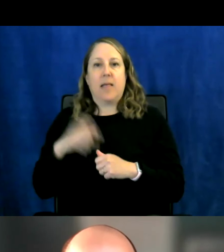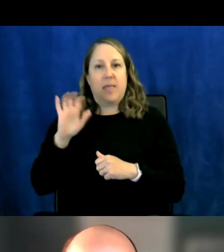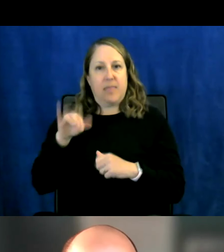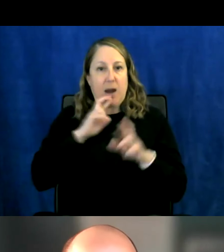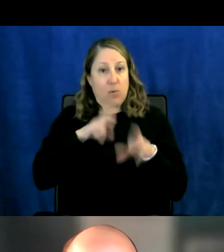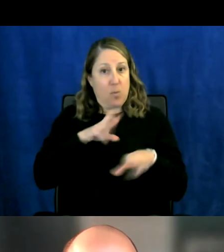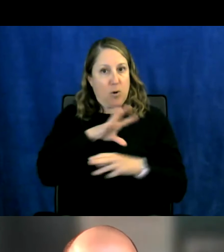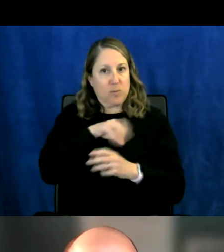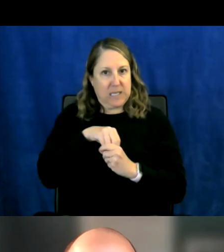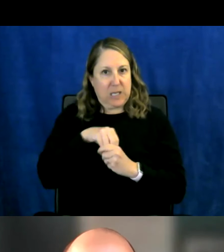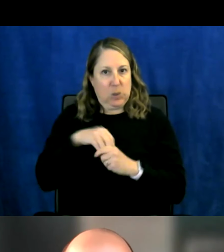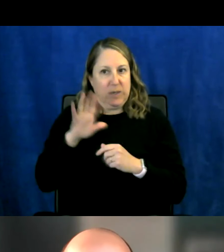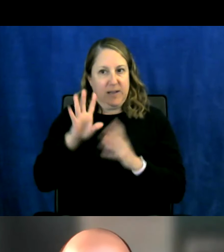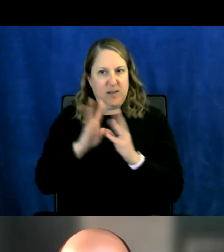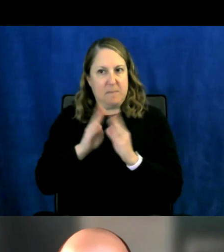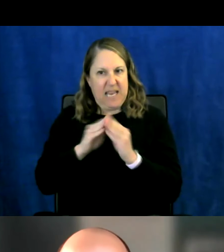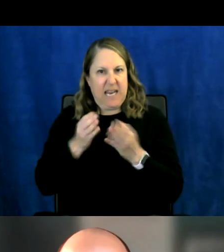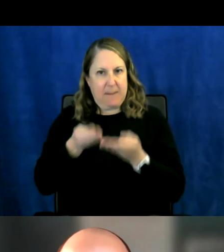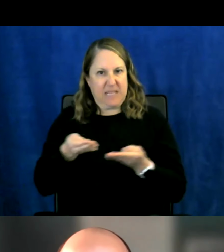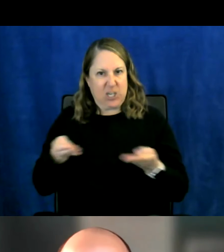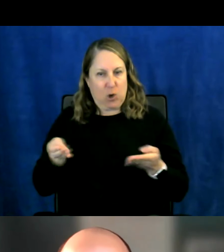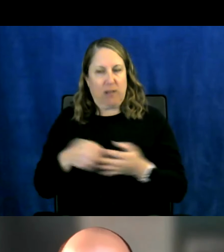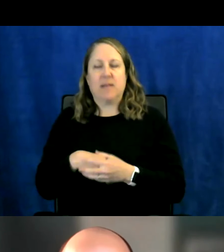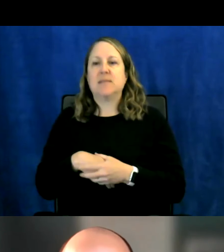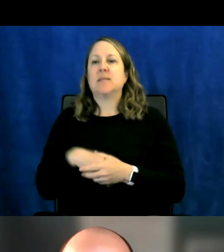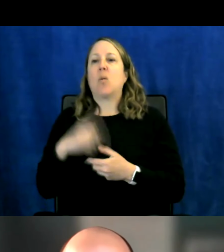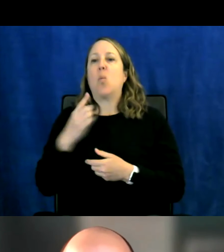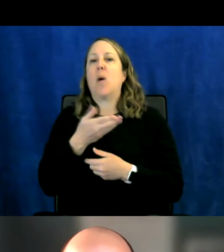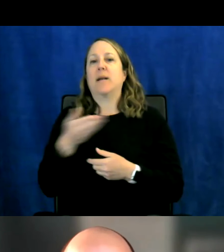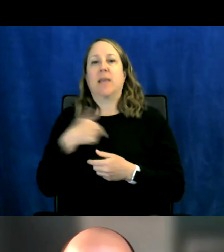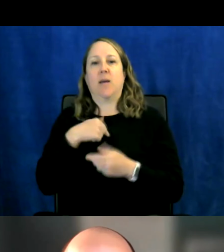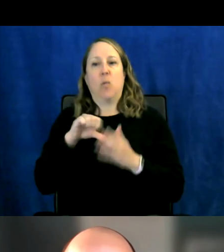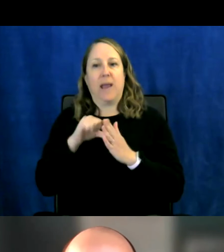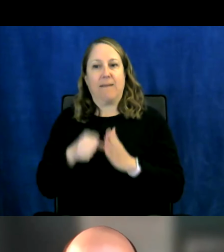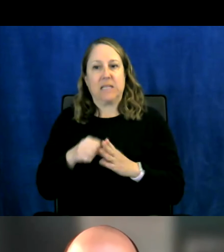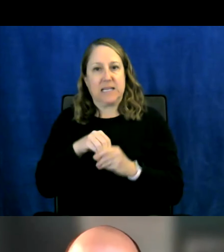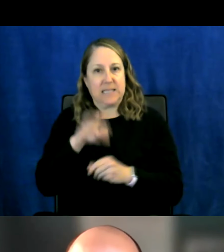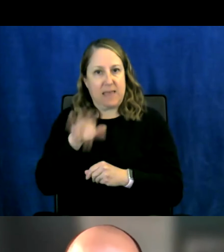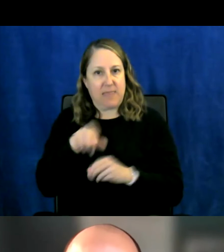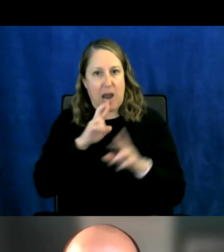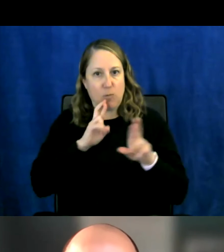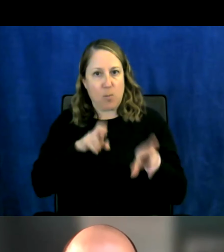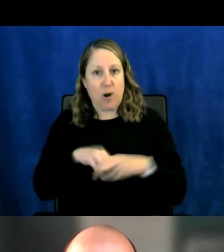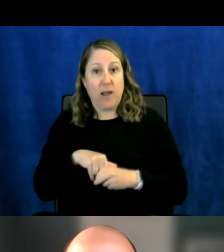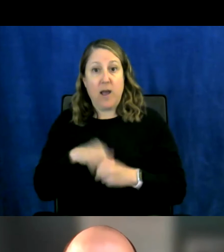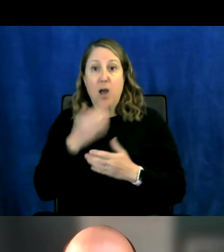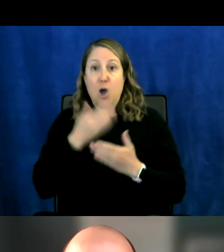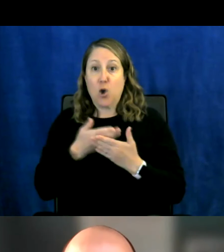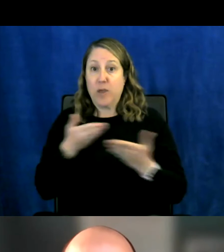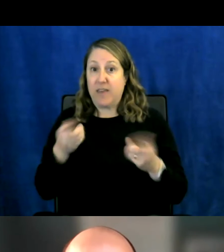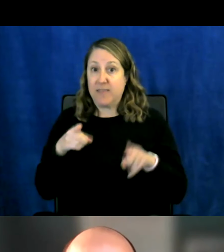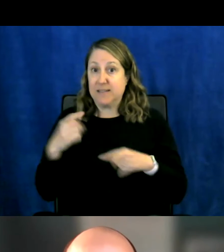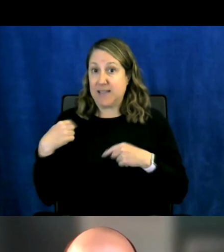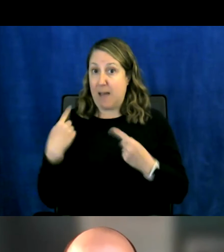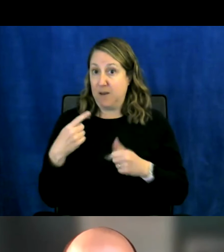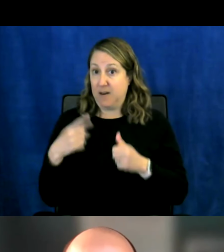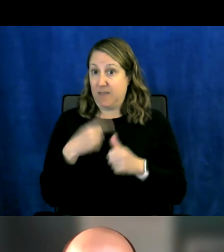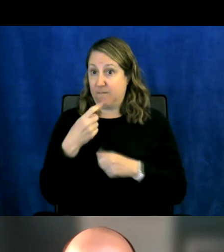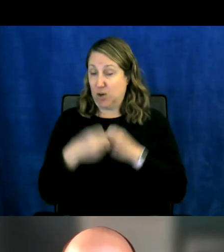meeting materials. One of the things we highlighted in that report was a good thing that's happened in the first year is